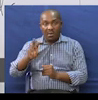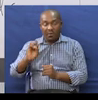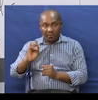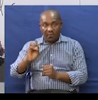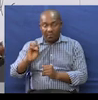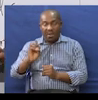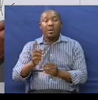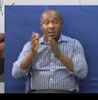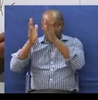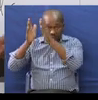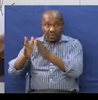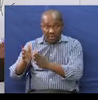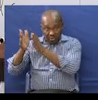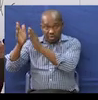human being